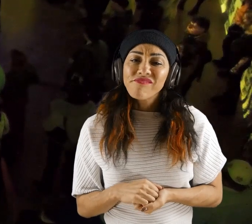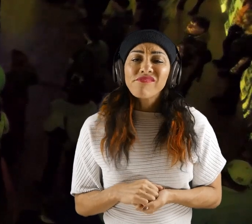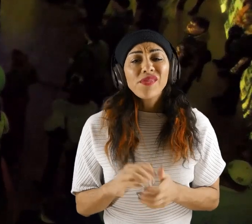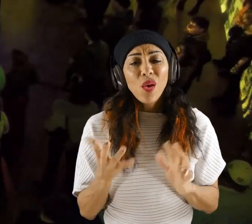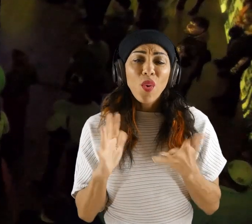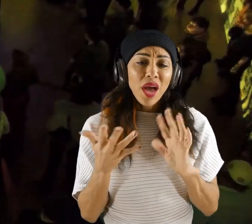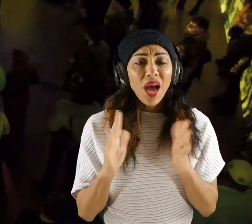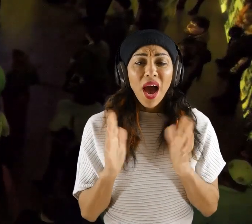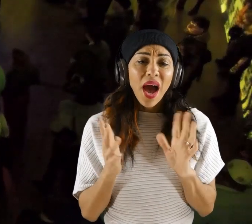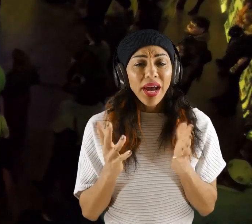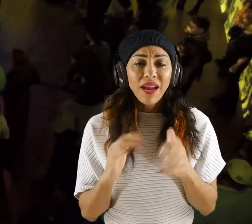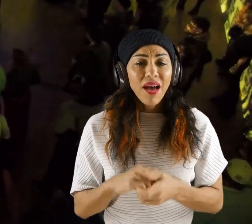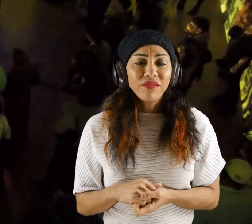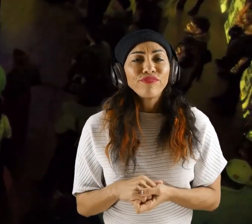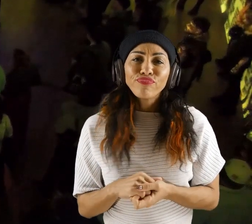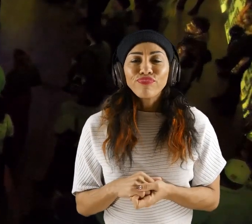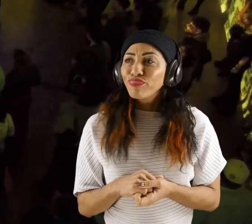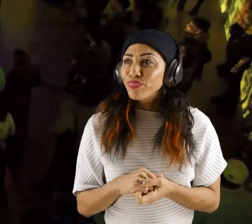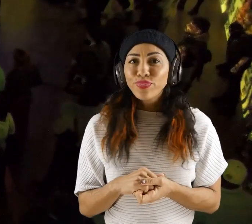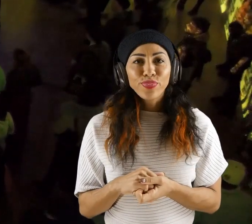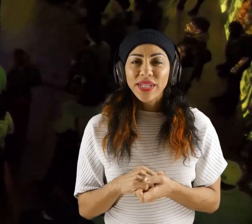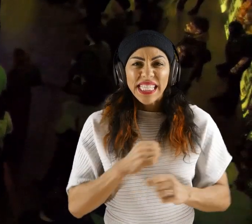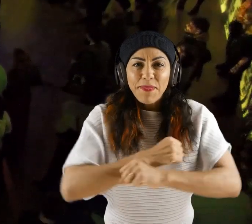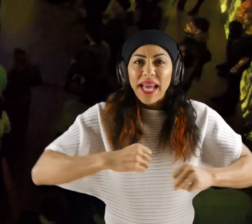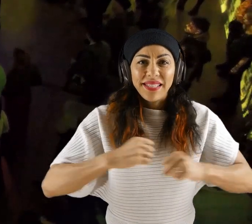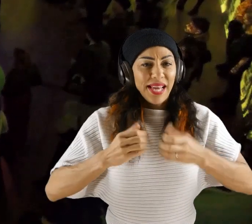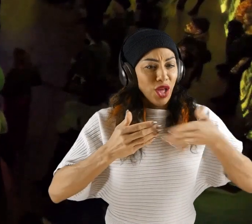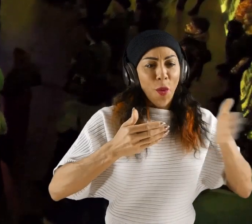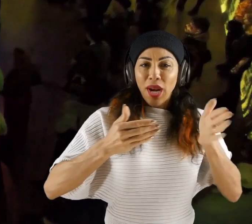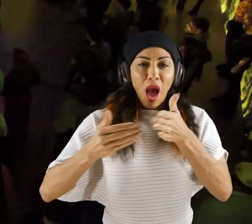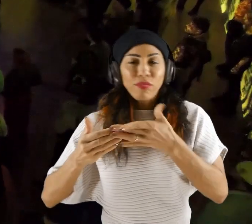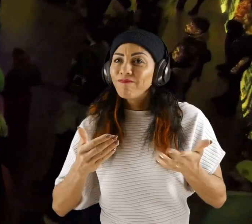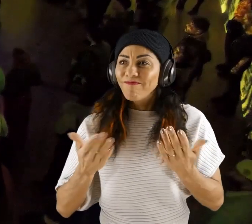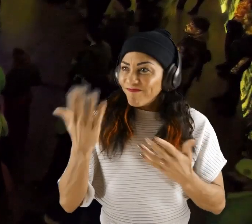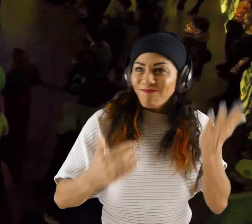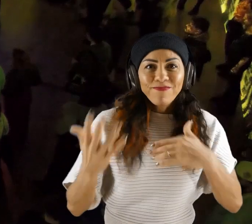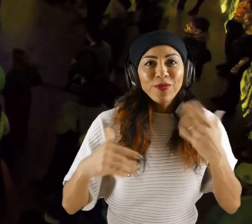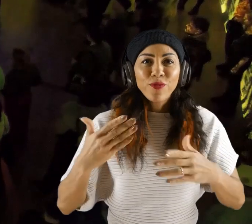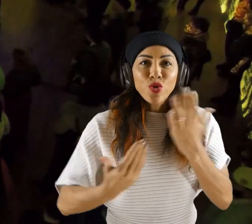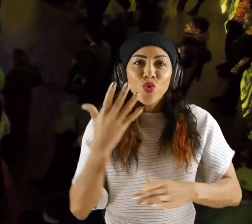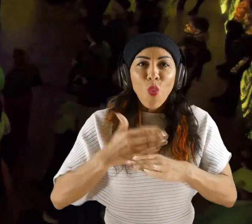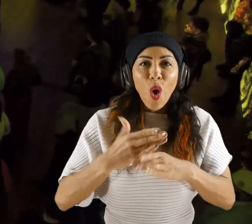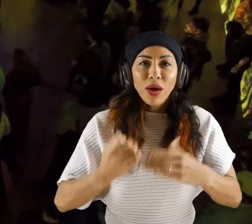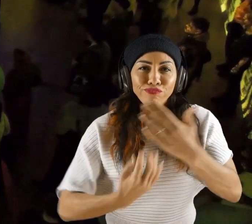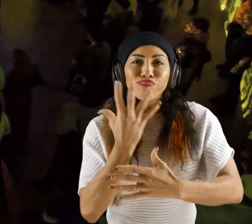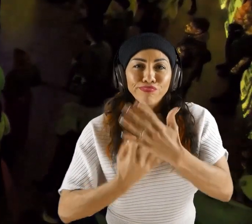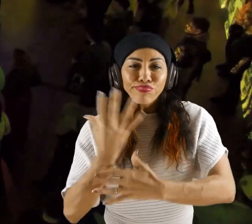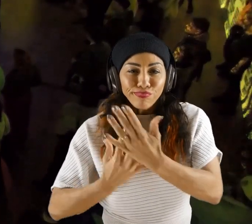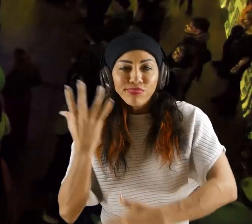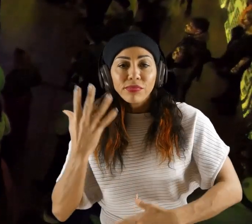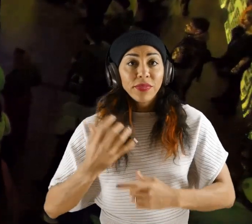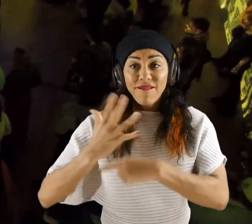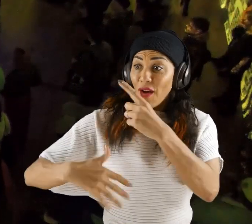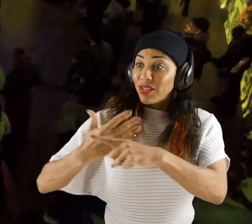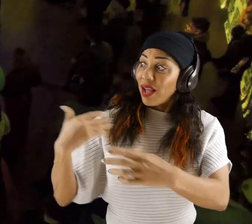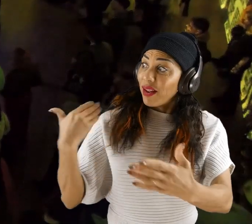begun opening up doors, creating space for new work to exist. And I guess 5 years later, that's continuing.